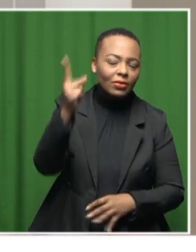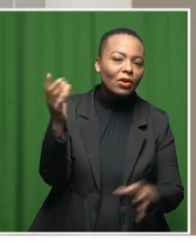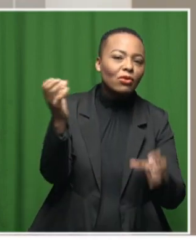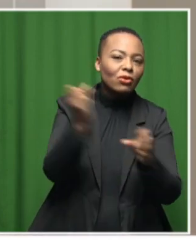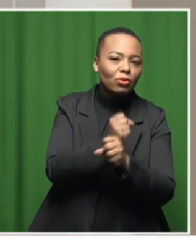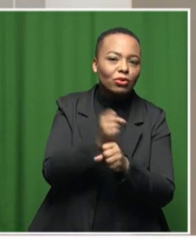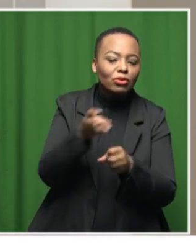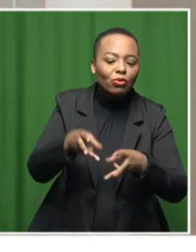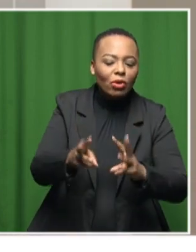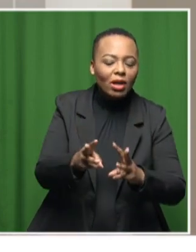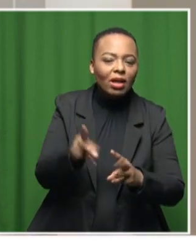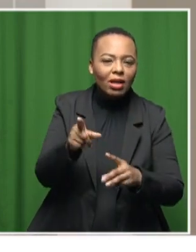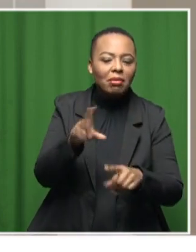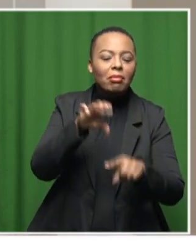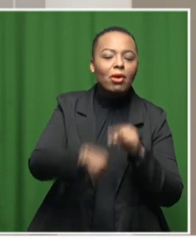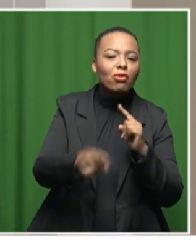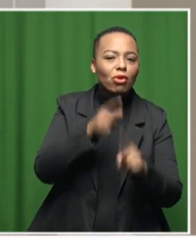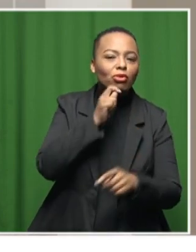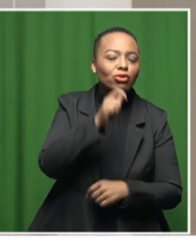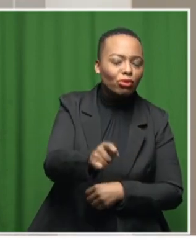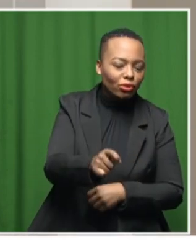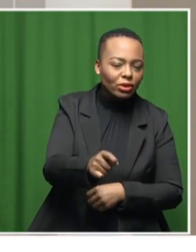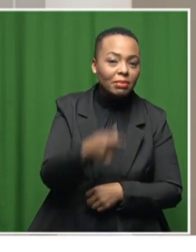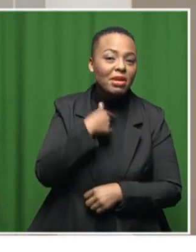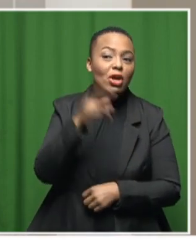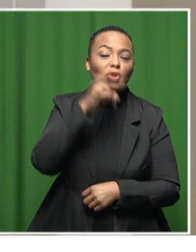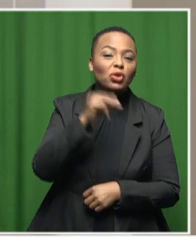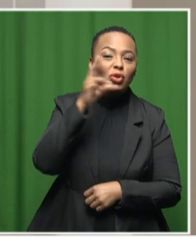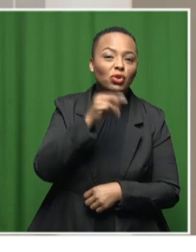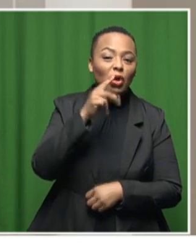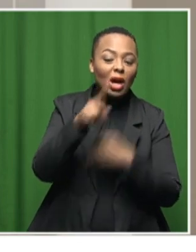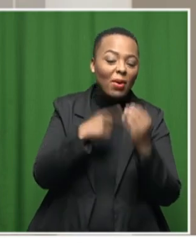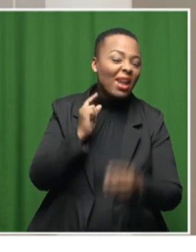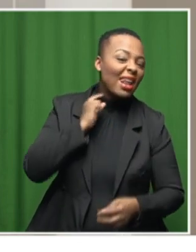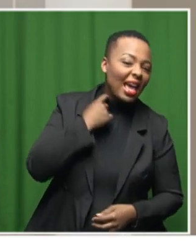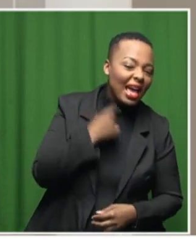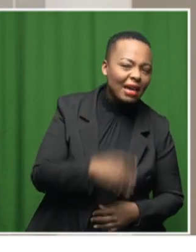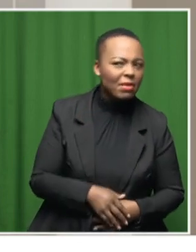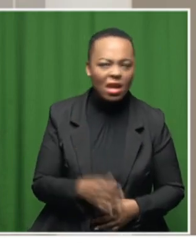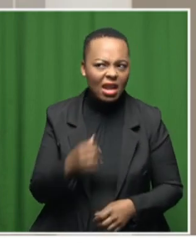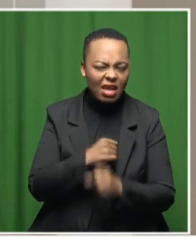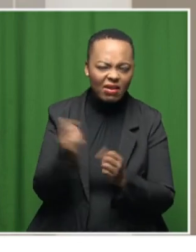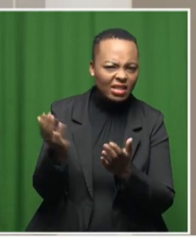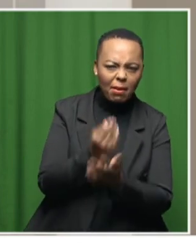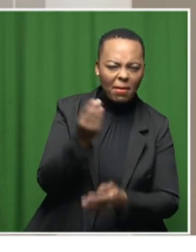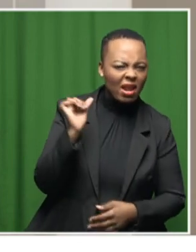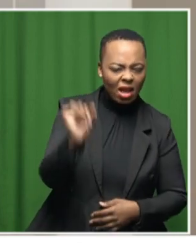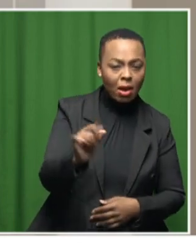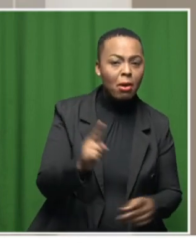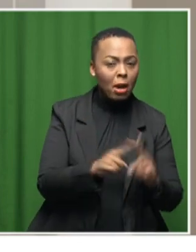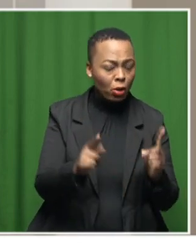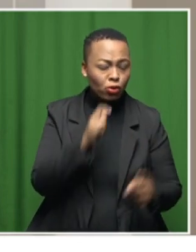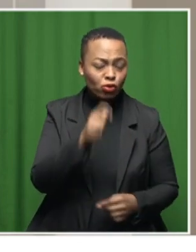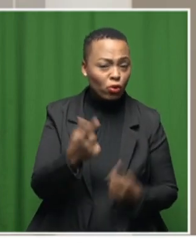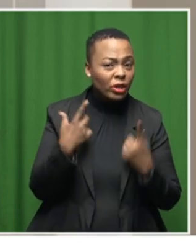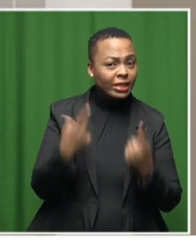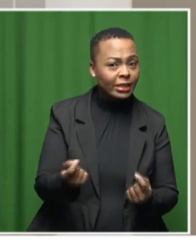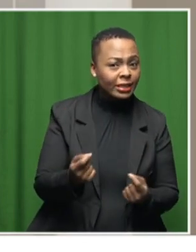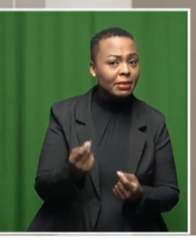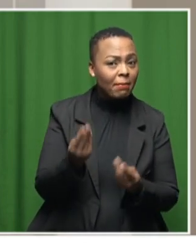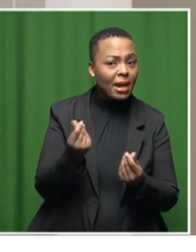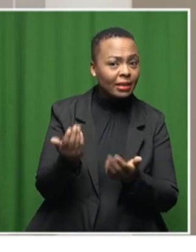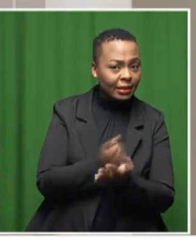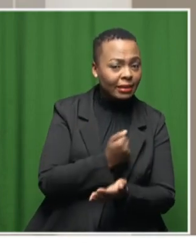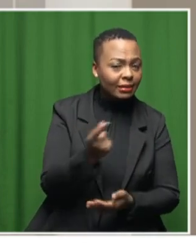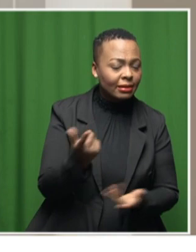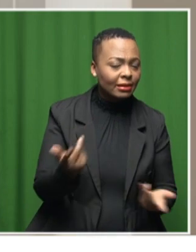are we viewing the truth. And I'm not talking about the liar who literally says, I didn't take the money, and he did. But what I'm saying is we